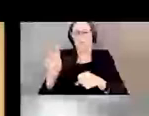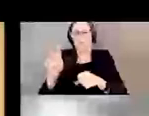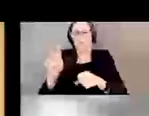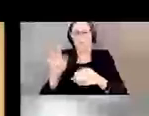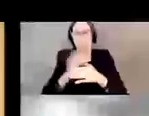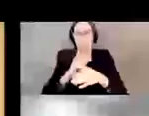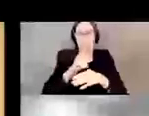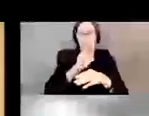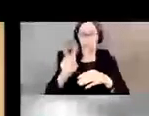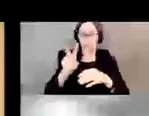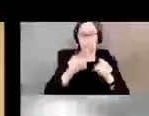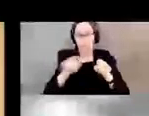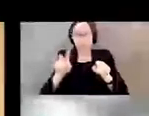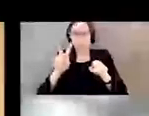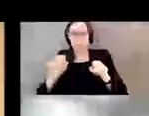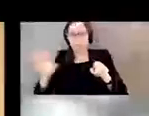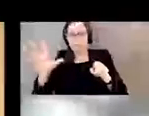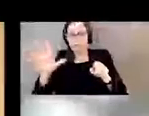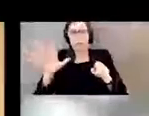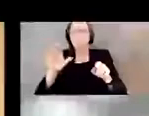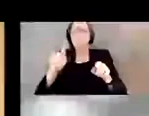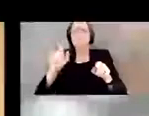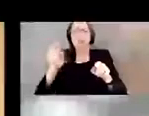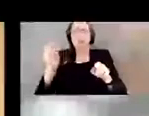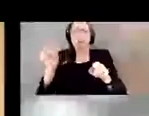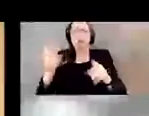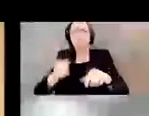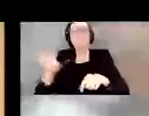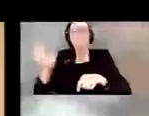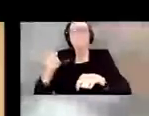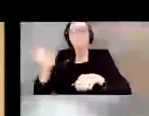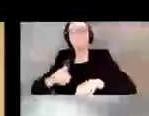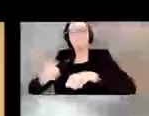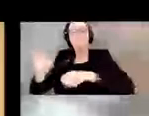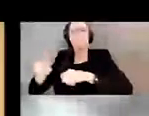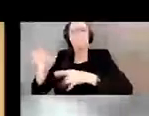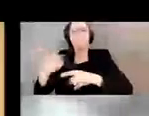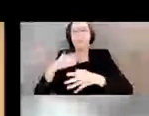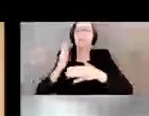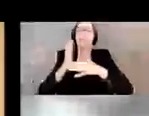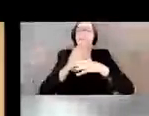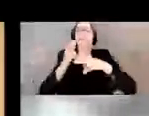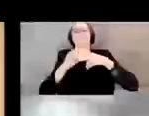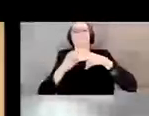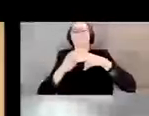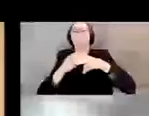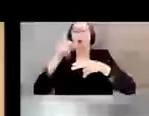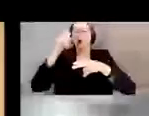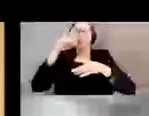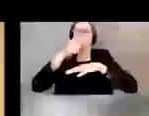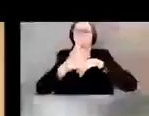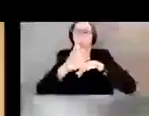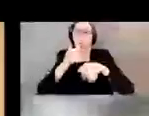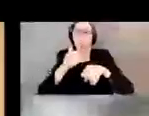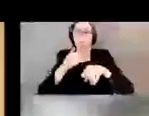2005, the Taliban is expelled from most parts of the country. An interim government is set up in Afghanistan. And the